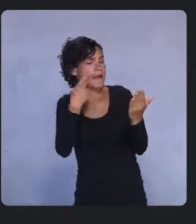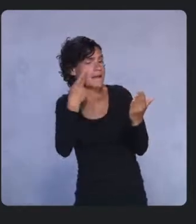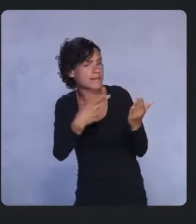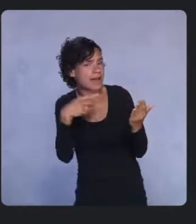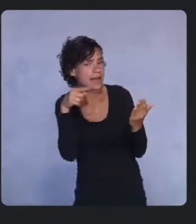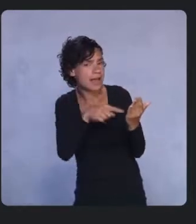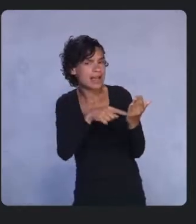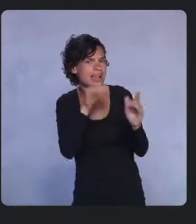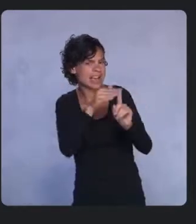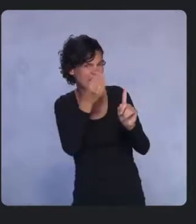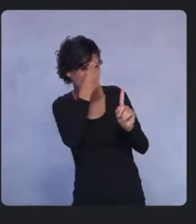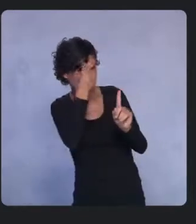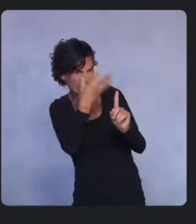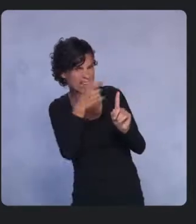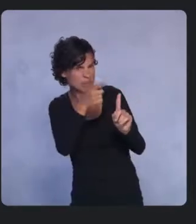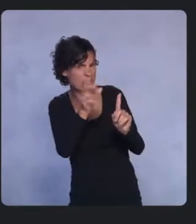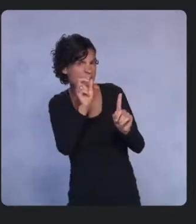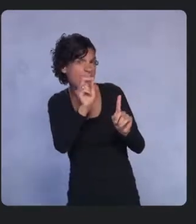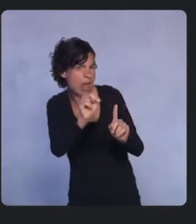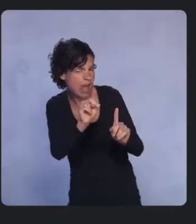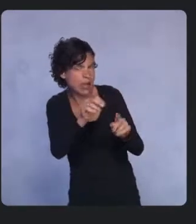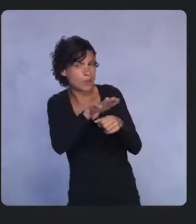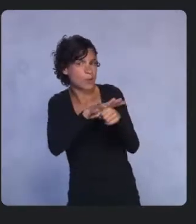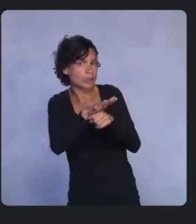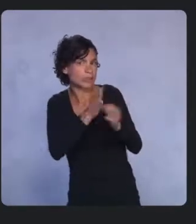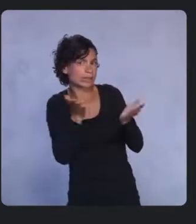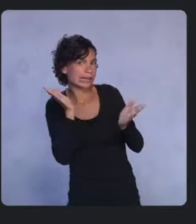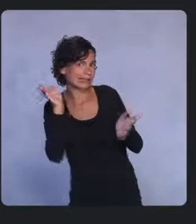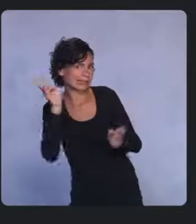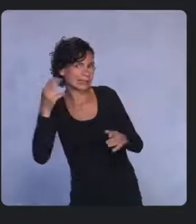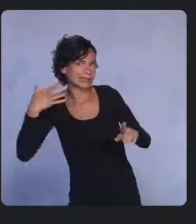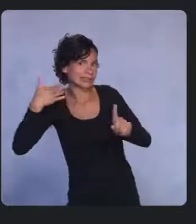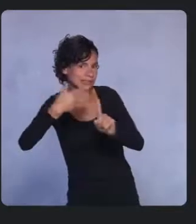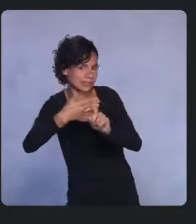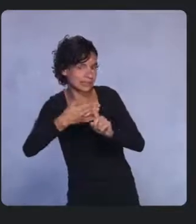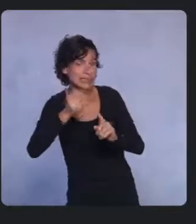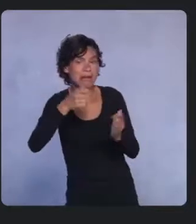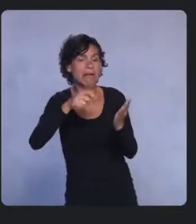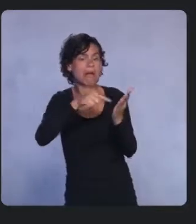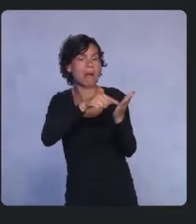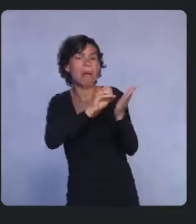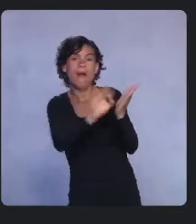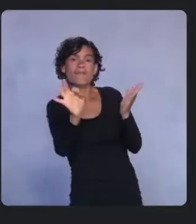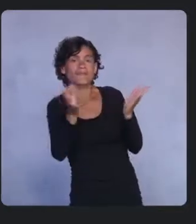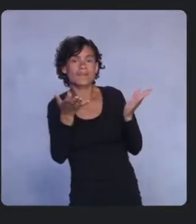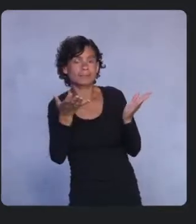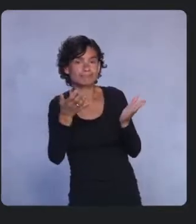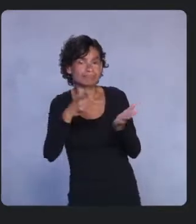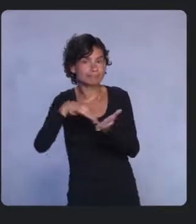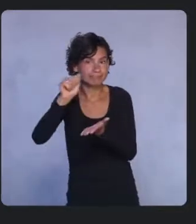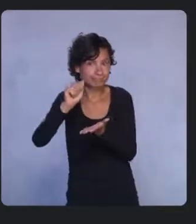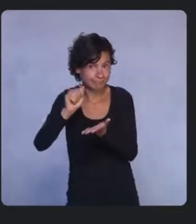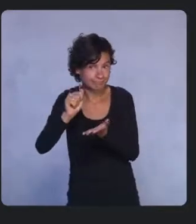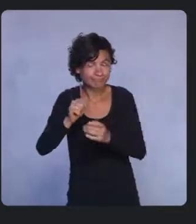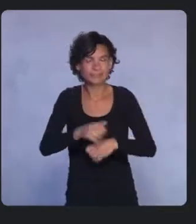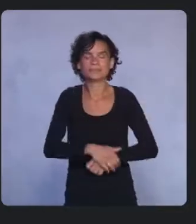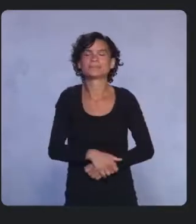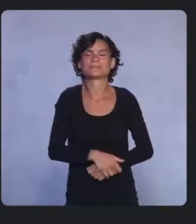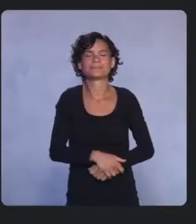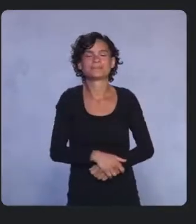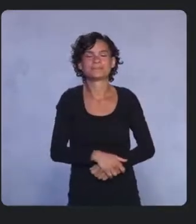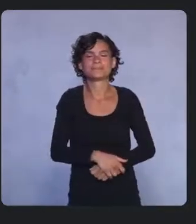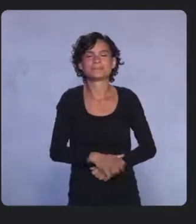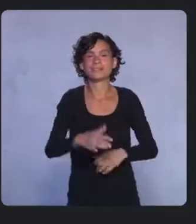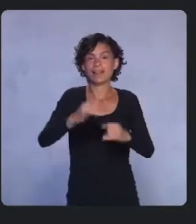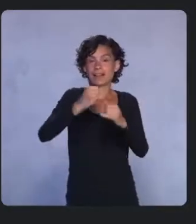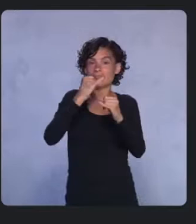that it's because you turned on location history, which you can easily turn off right there in your timeline. And lastly, we're rolling